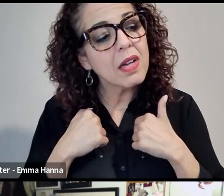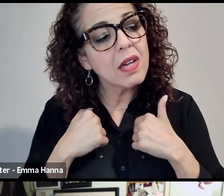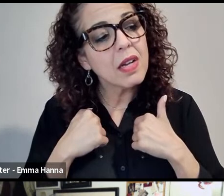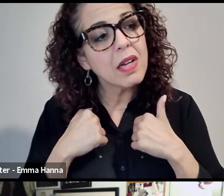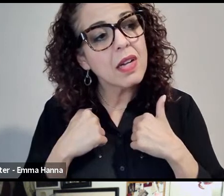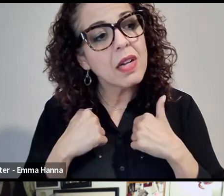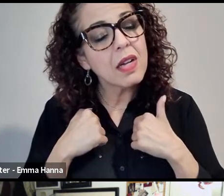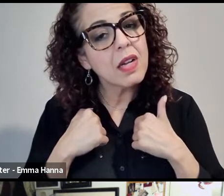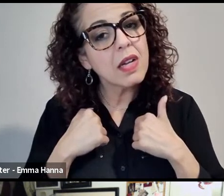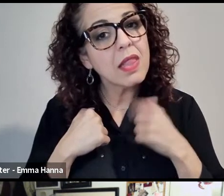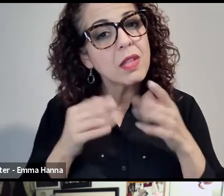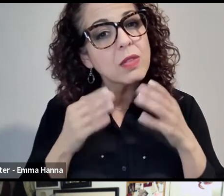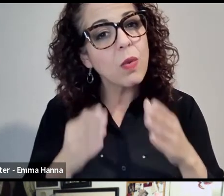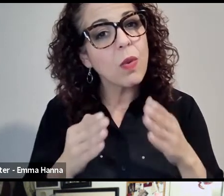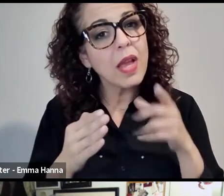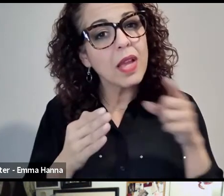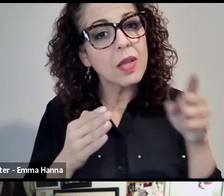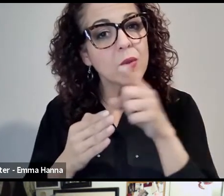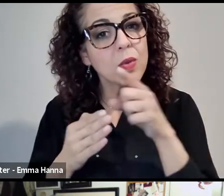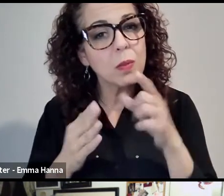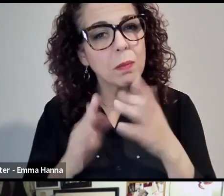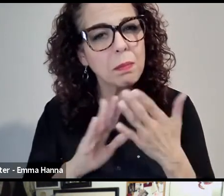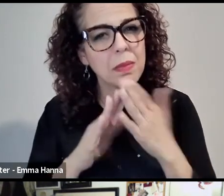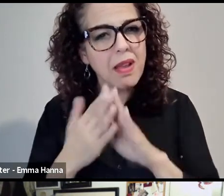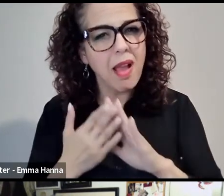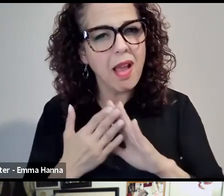you become